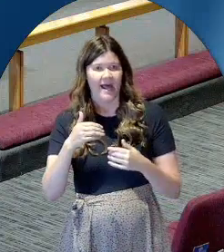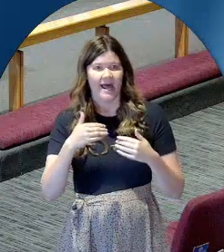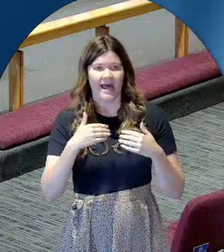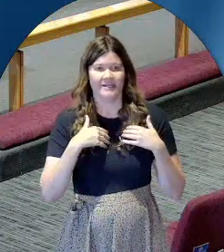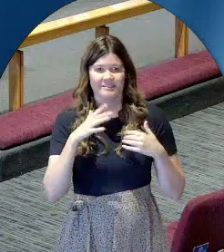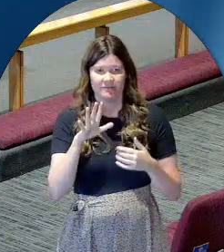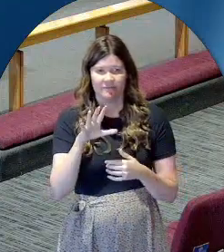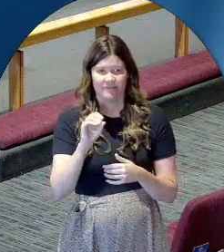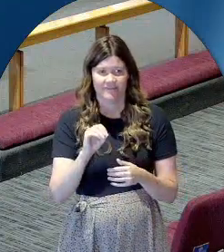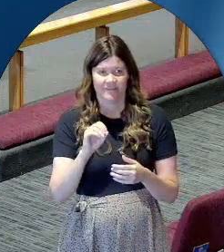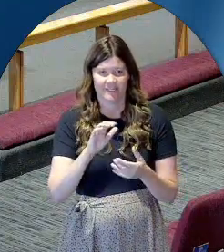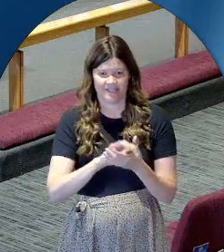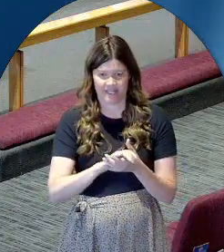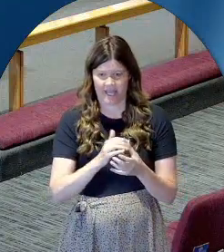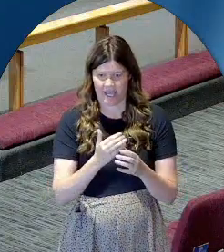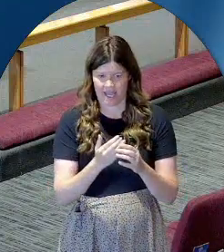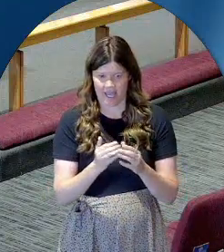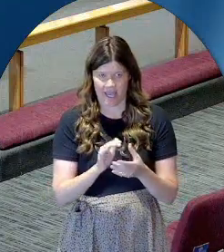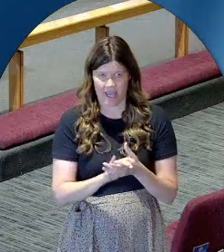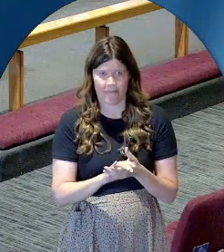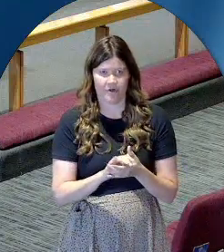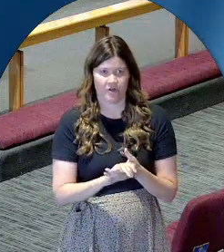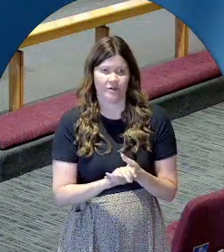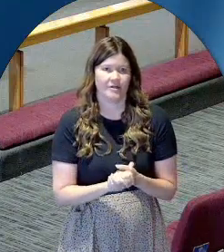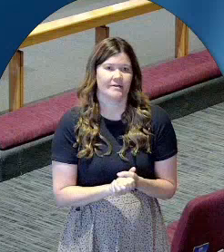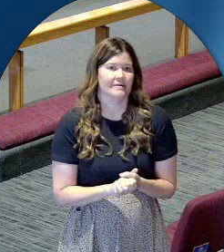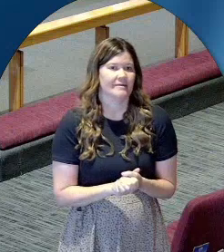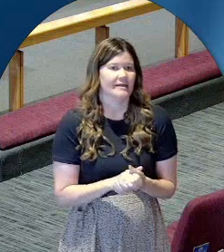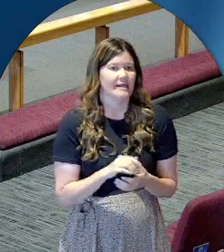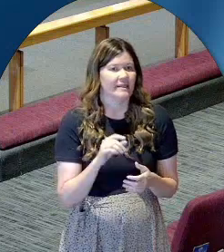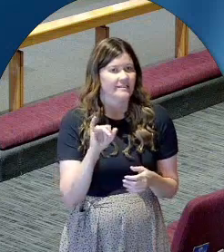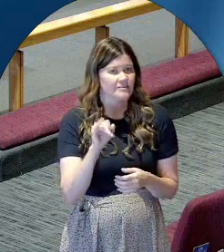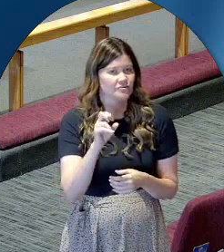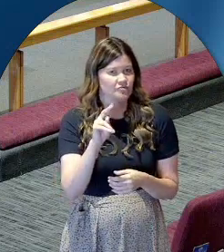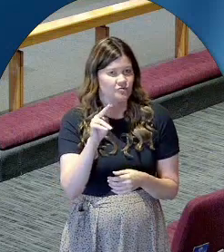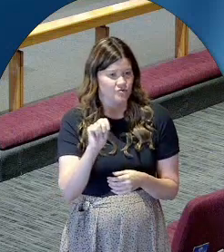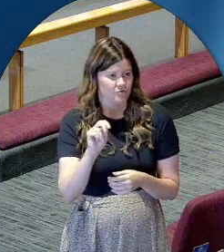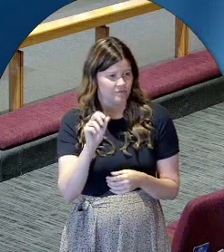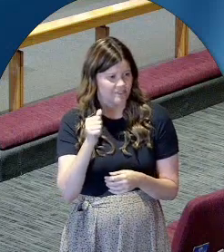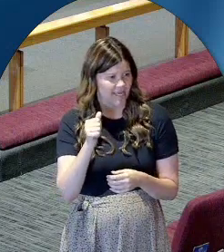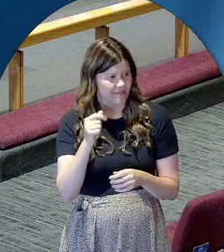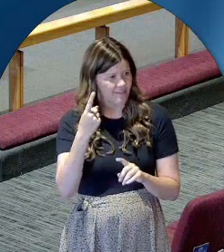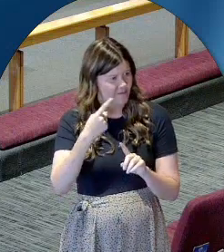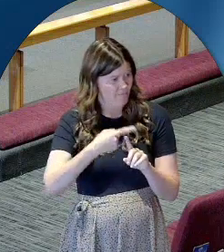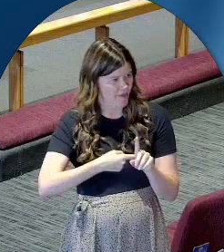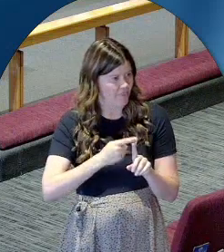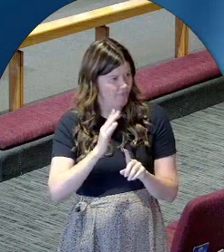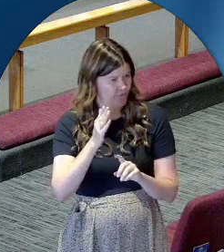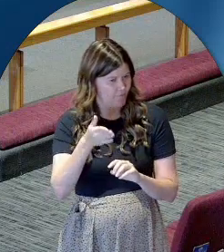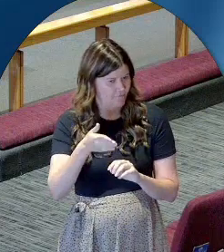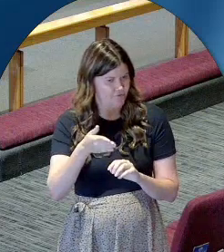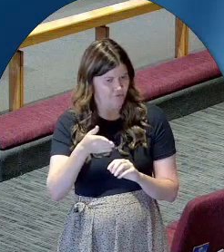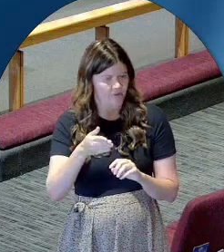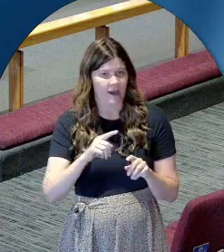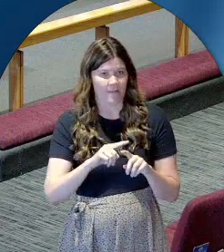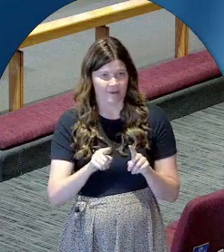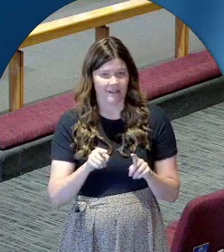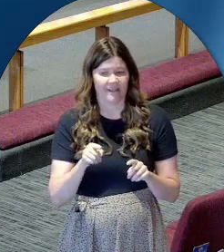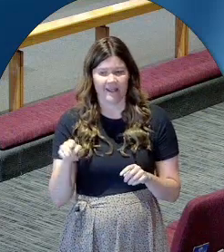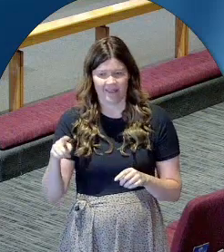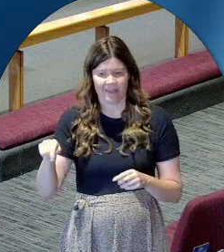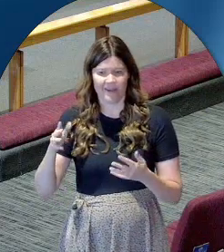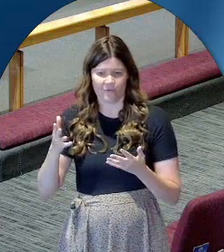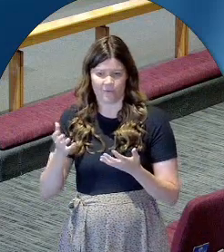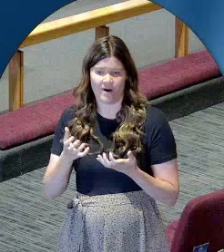up June 10th. It's a month away, but they want to get enough burgers for everybody. And so if you want to escape the